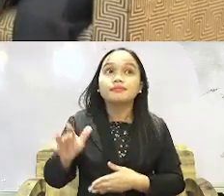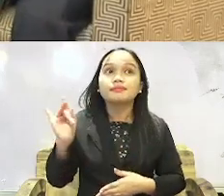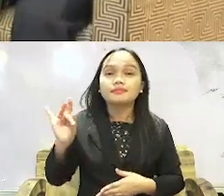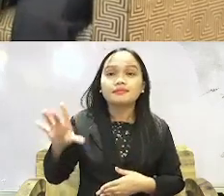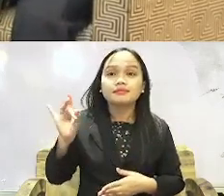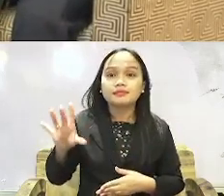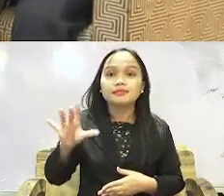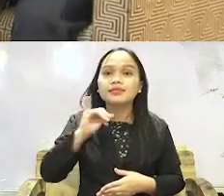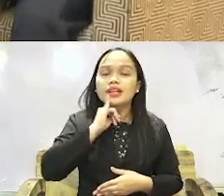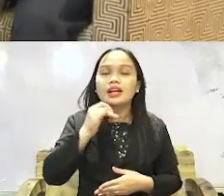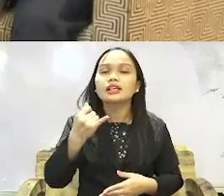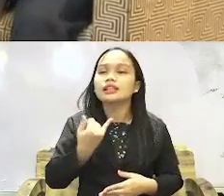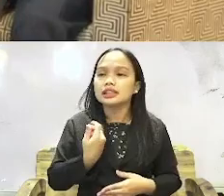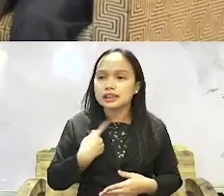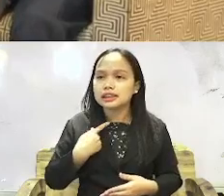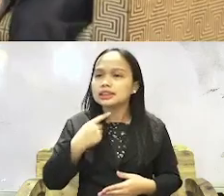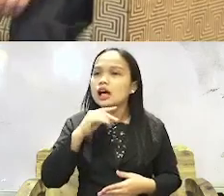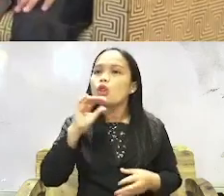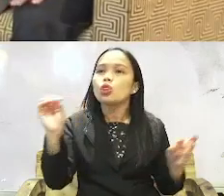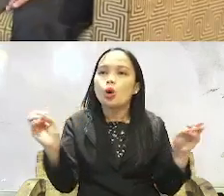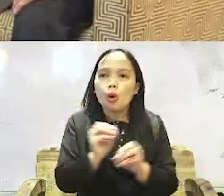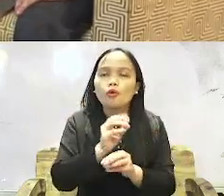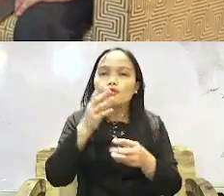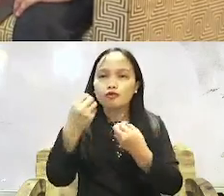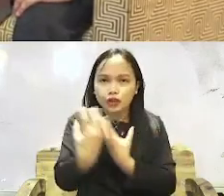is no fear in love, but perfect love